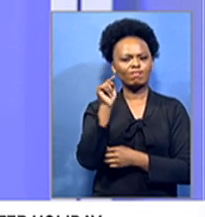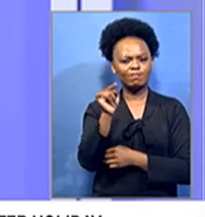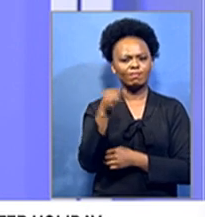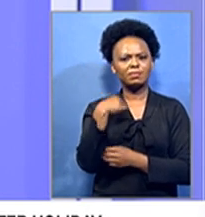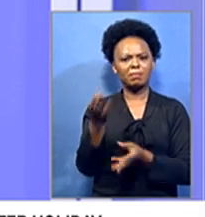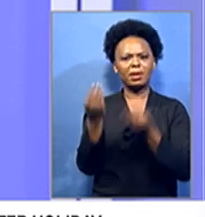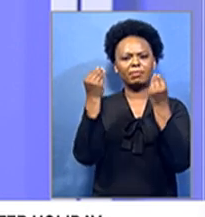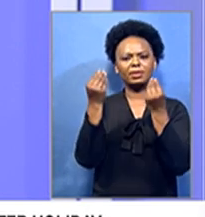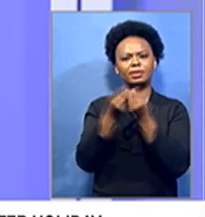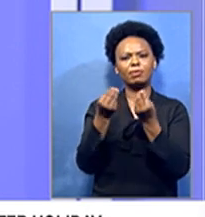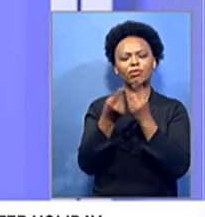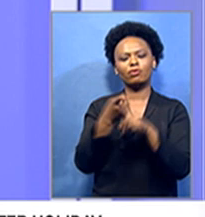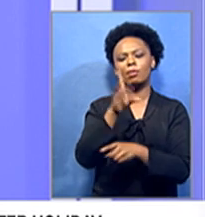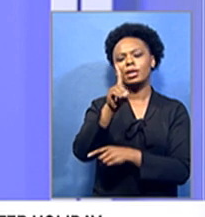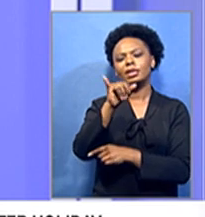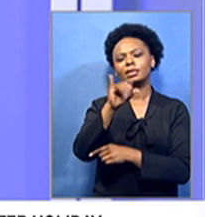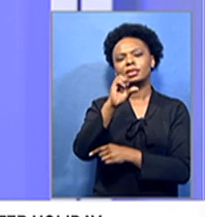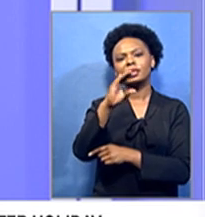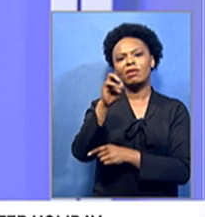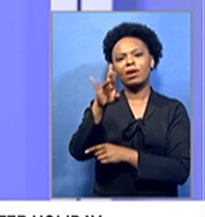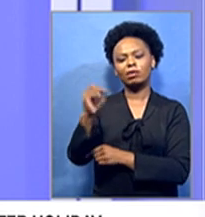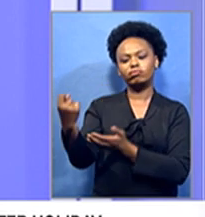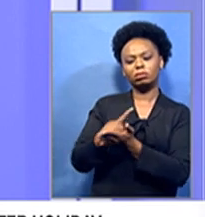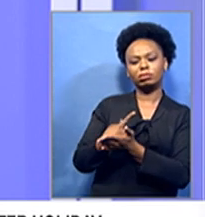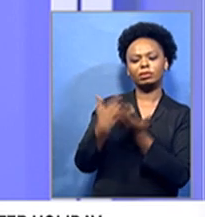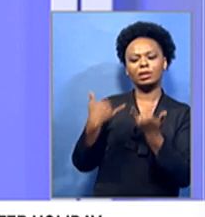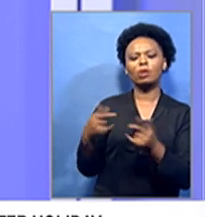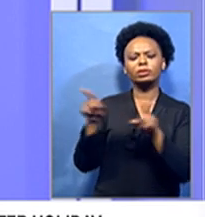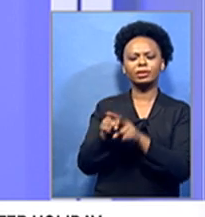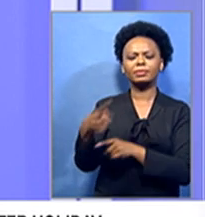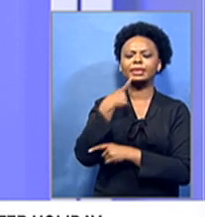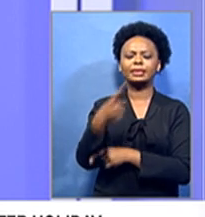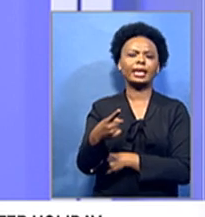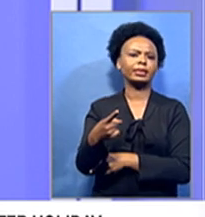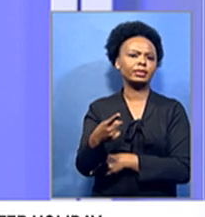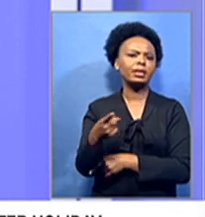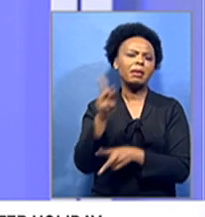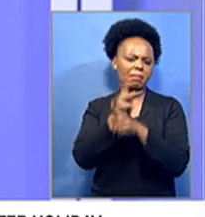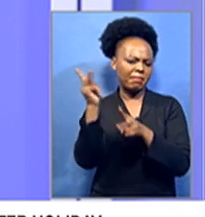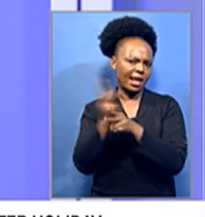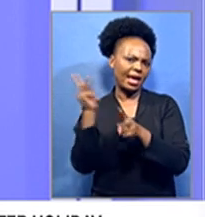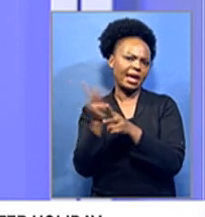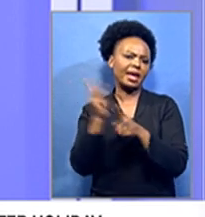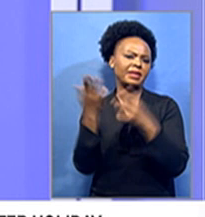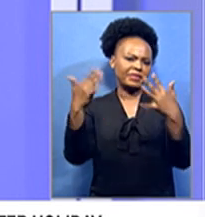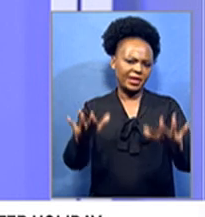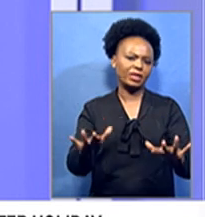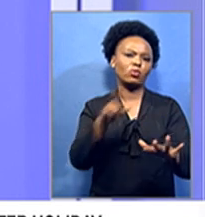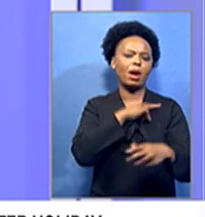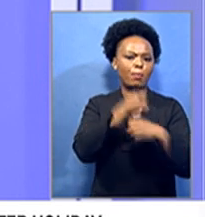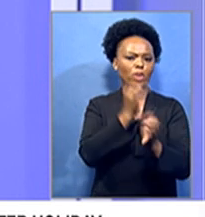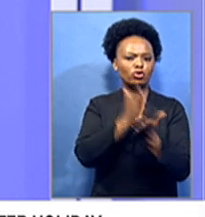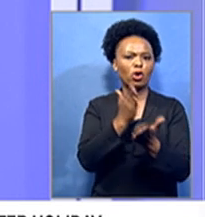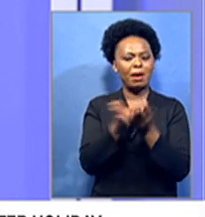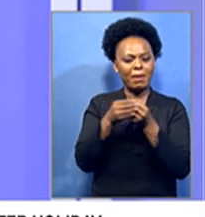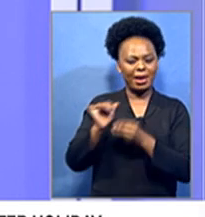from Discovery Health also saying that they got plans in place to ensure that all the members are vaccinated.